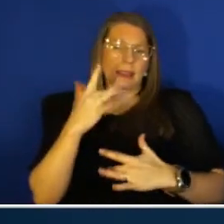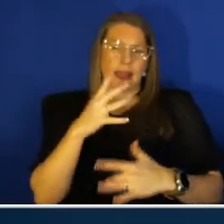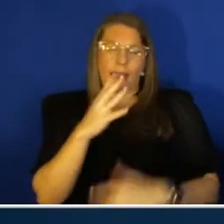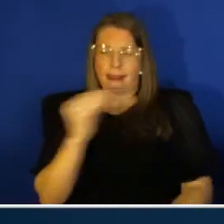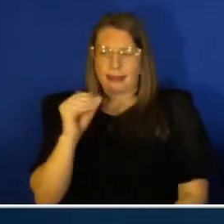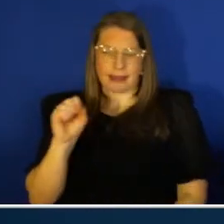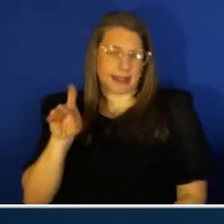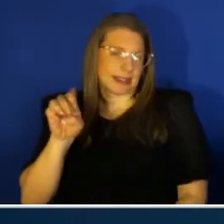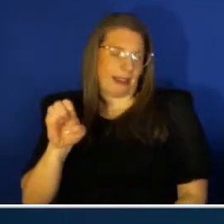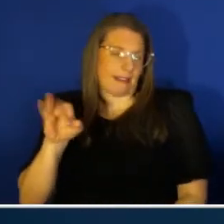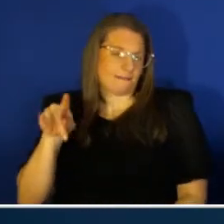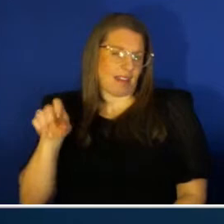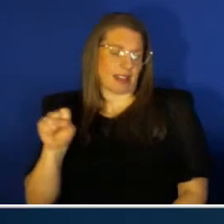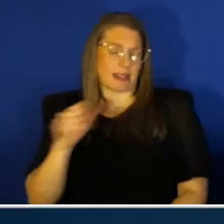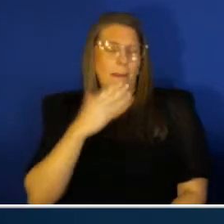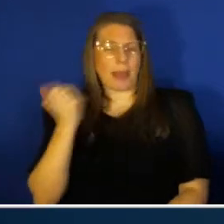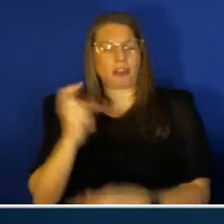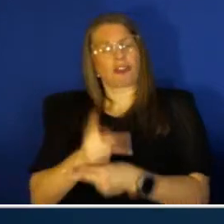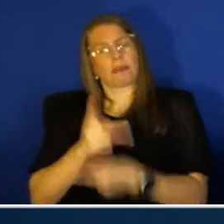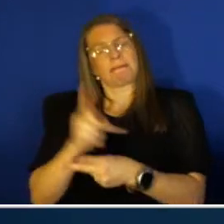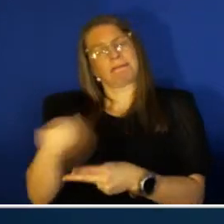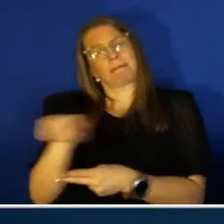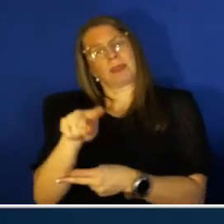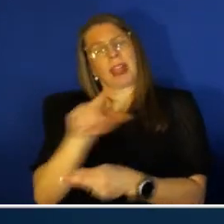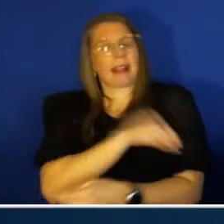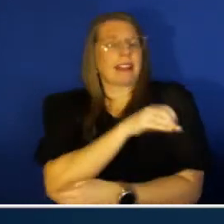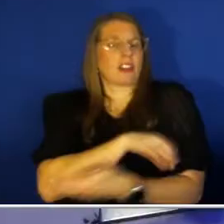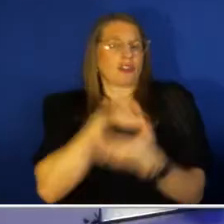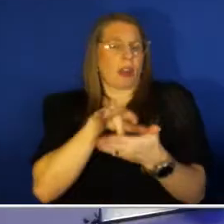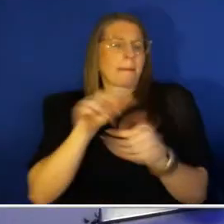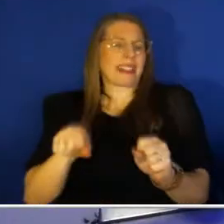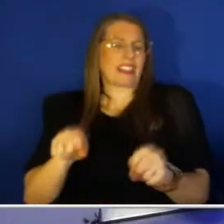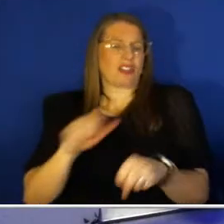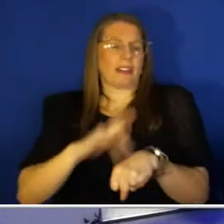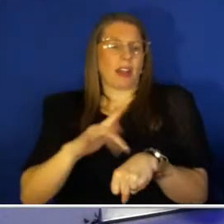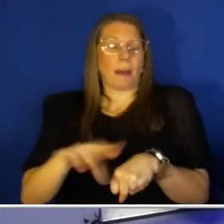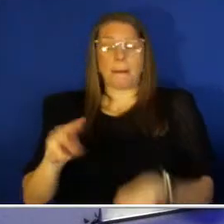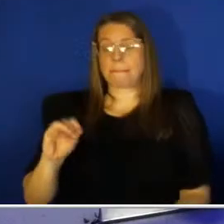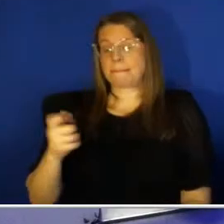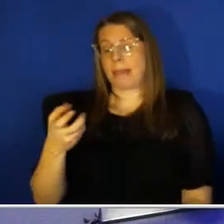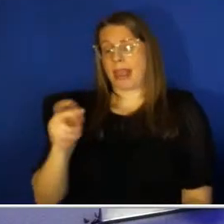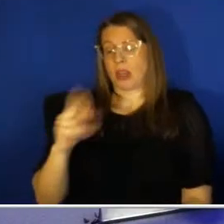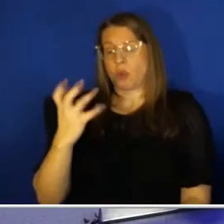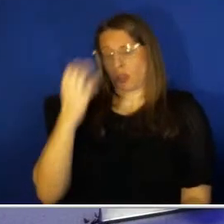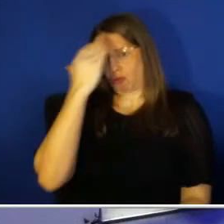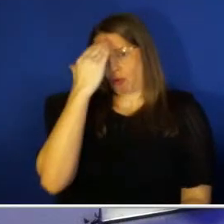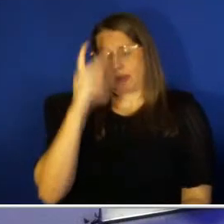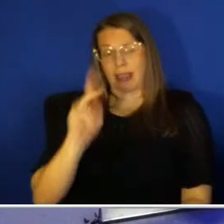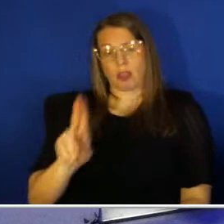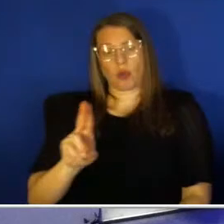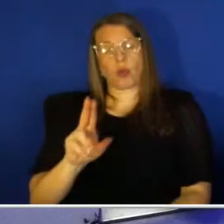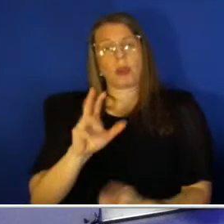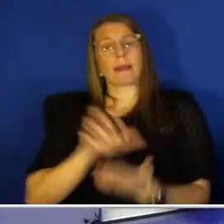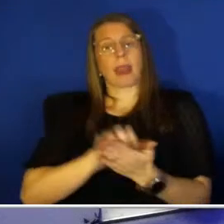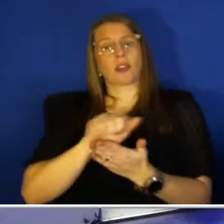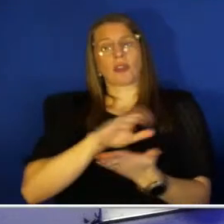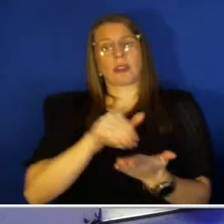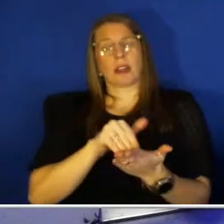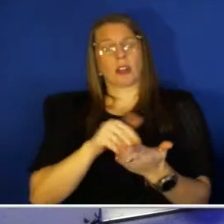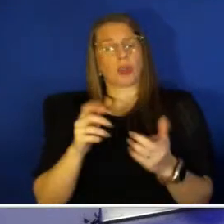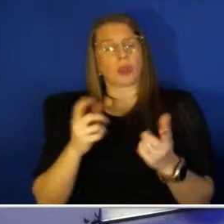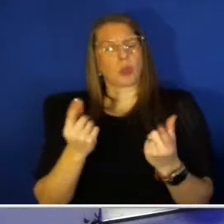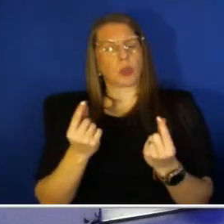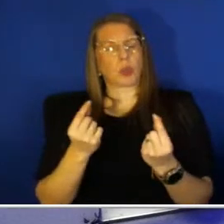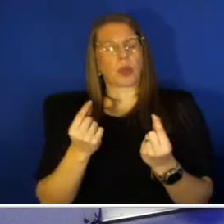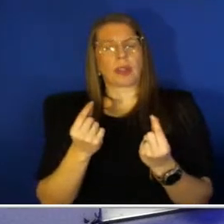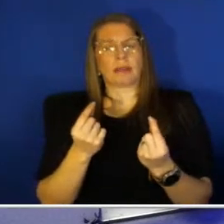them. Those are all sorts of clinical trials that are potentially available. Megan wants to know, she said, what is KU Cancer Center doing to try to get more diversity